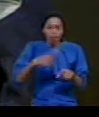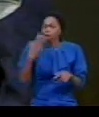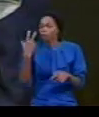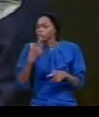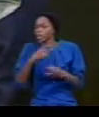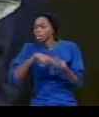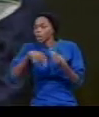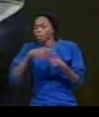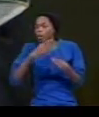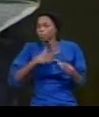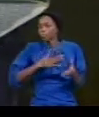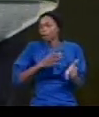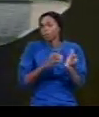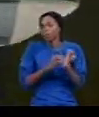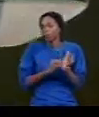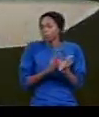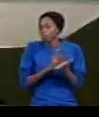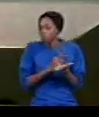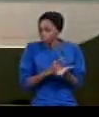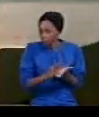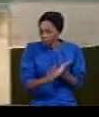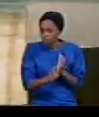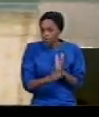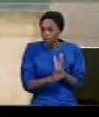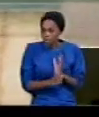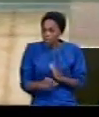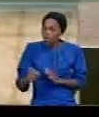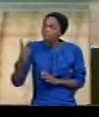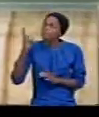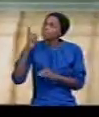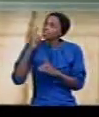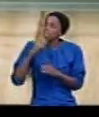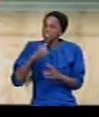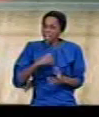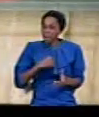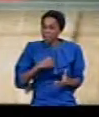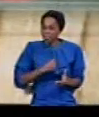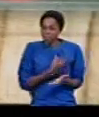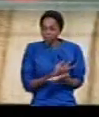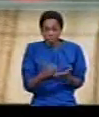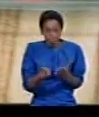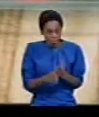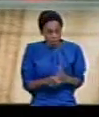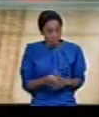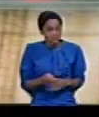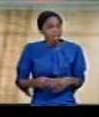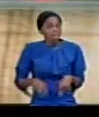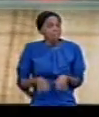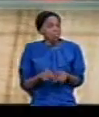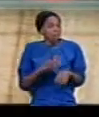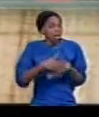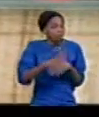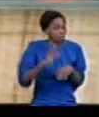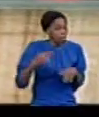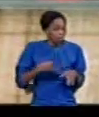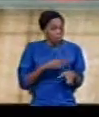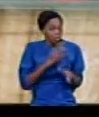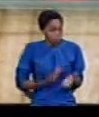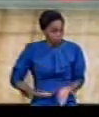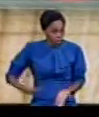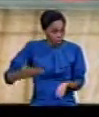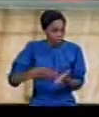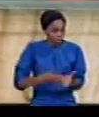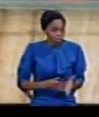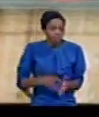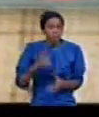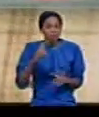own righteousness, self-righteousness. Even after we are born again, if you go back to, you know, the